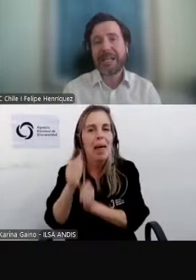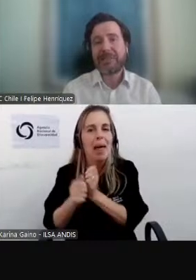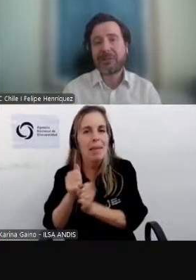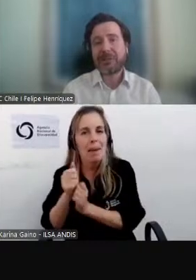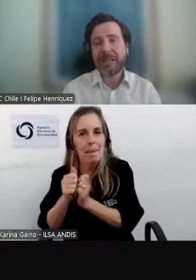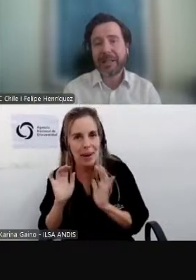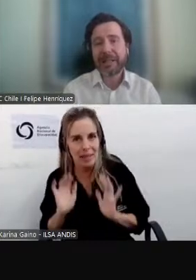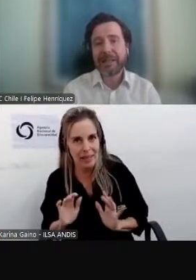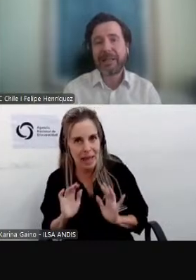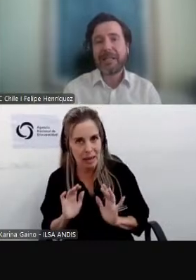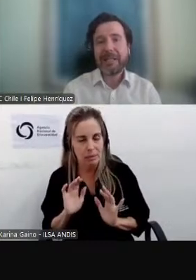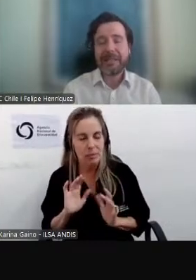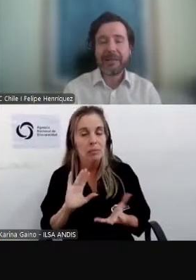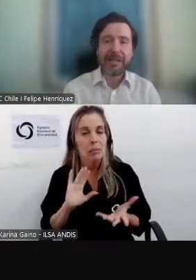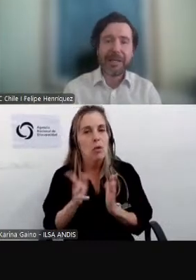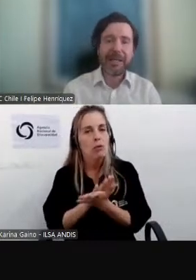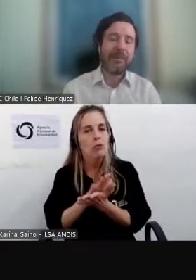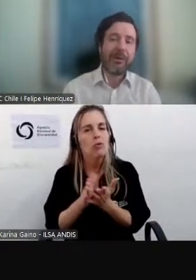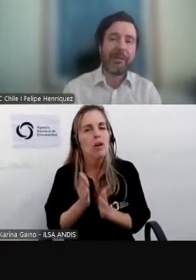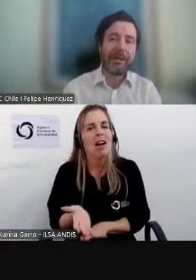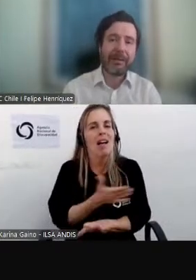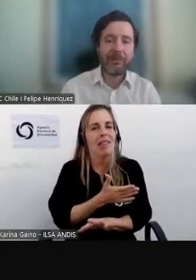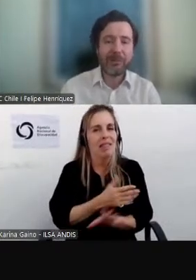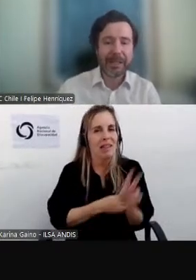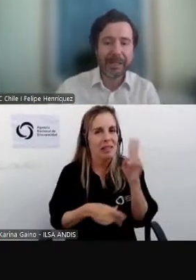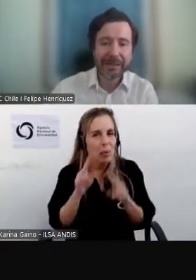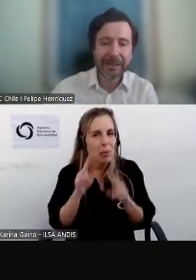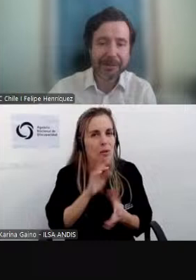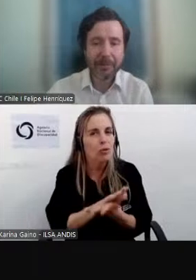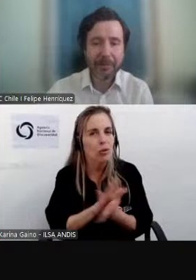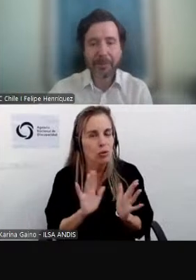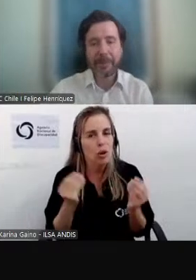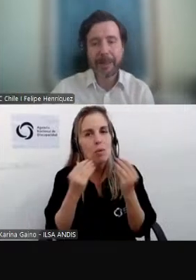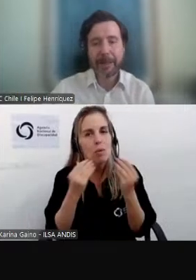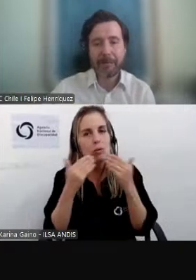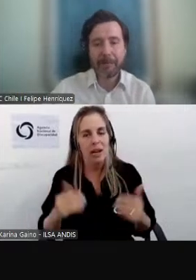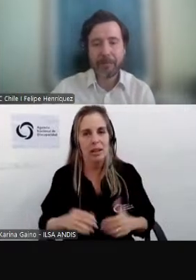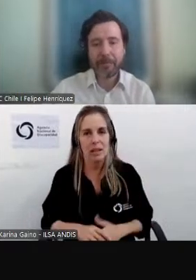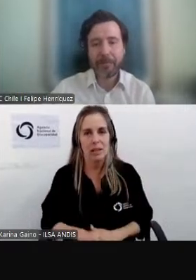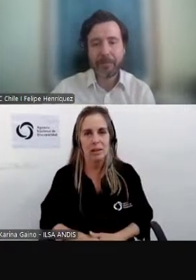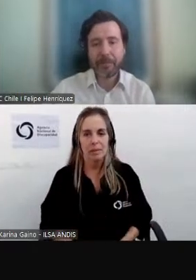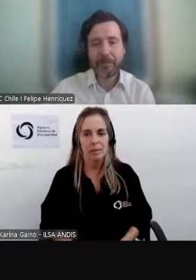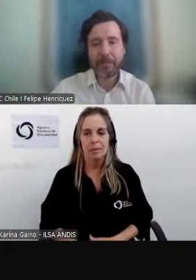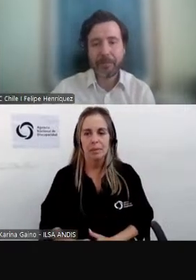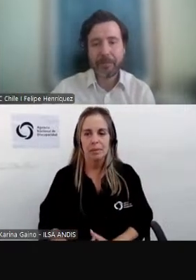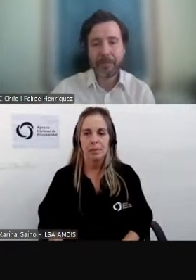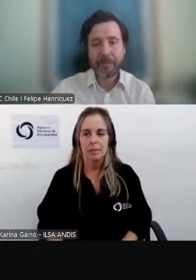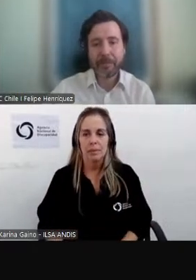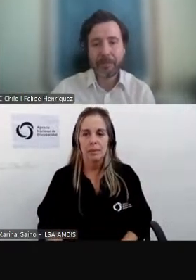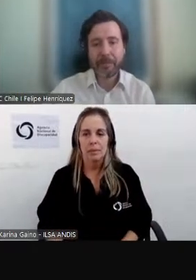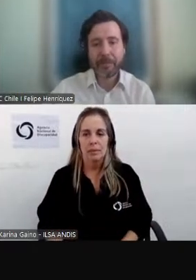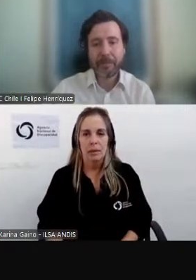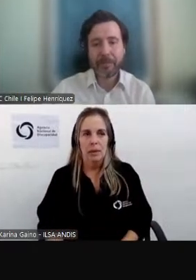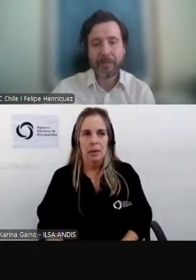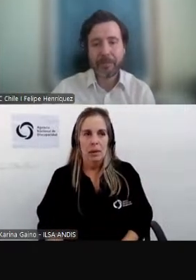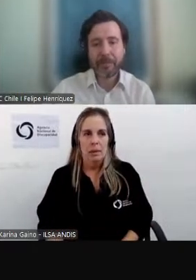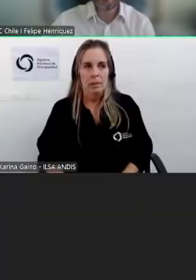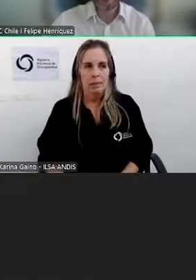business activities on persons, individuals, society, and environment. Thank you so